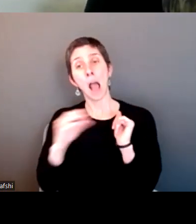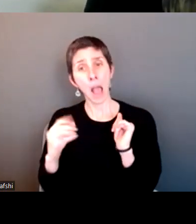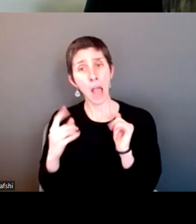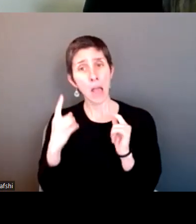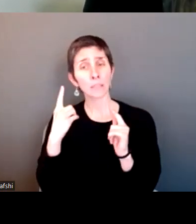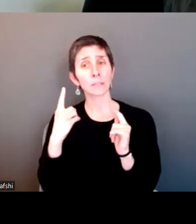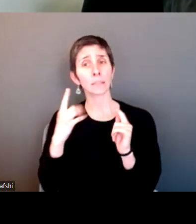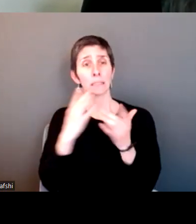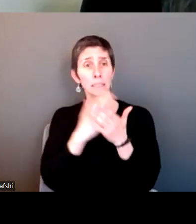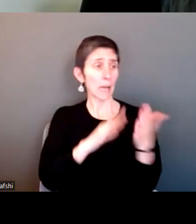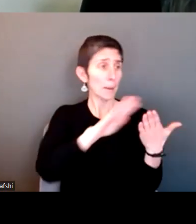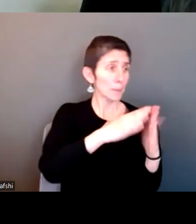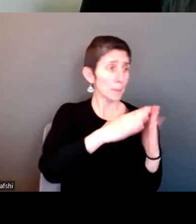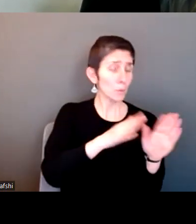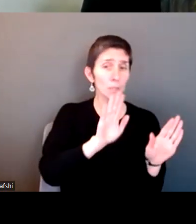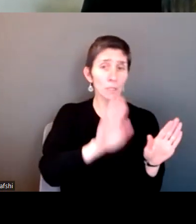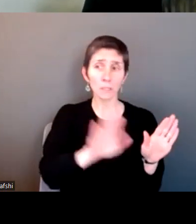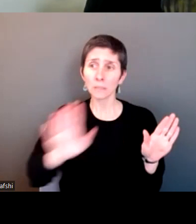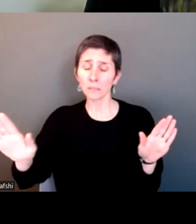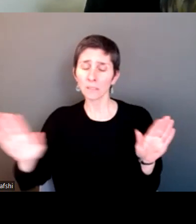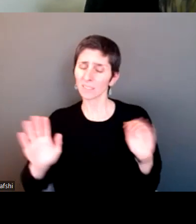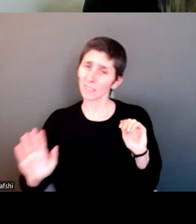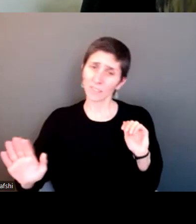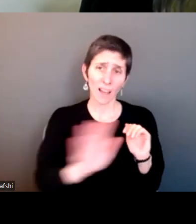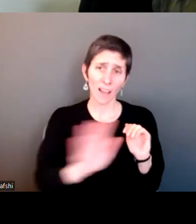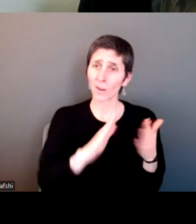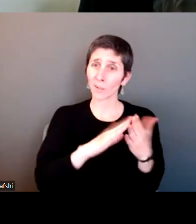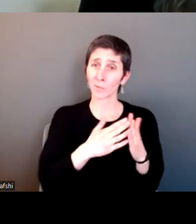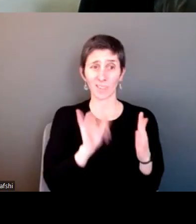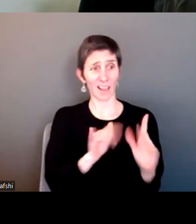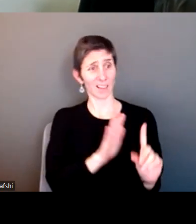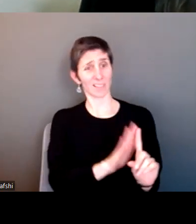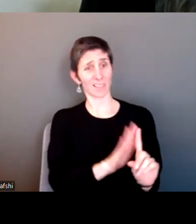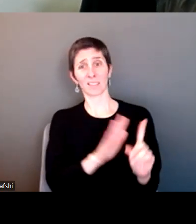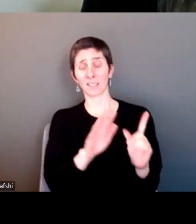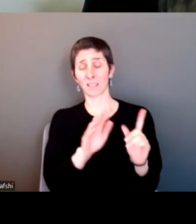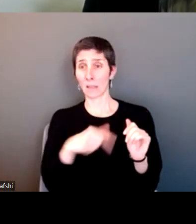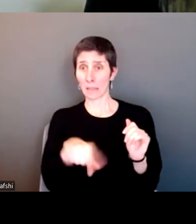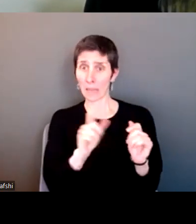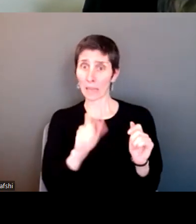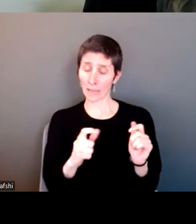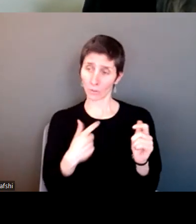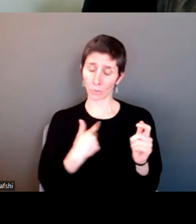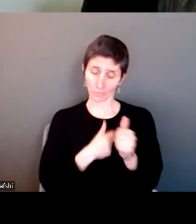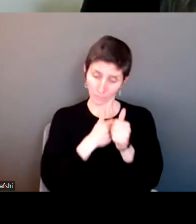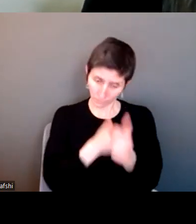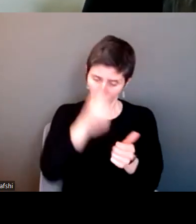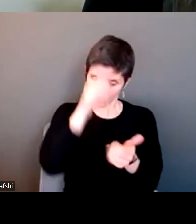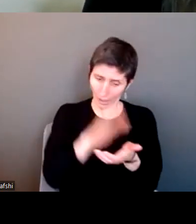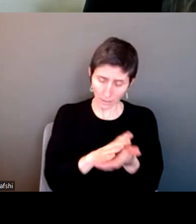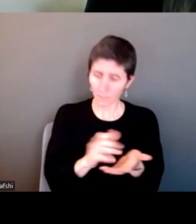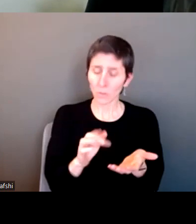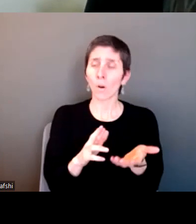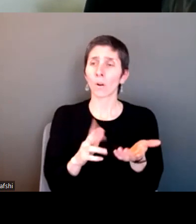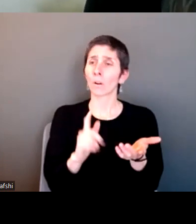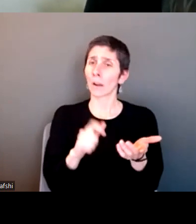just, you know, it's just the way it is. And that's how they were supposed to adapt within a marriage or a partnership is